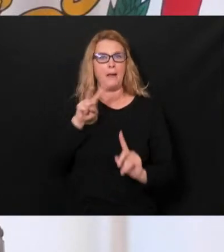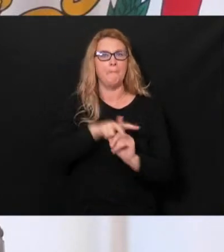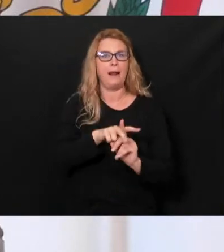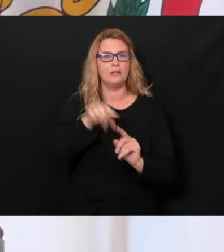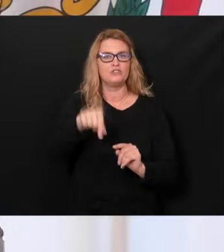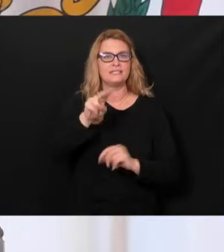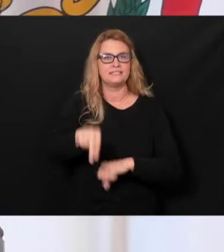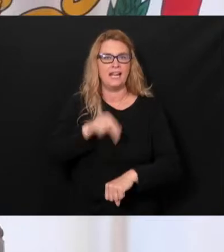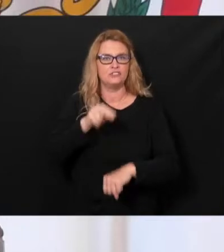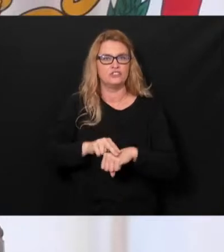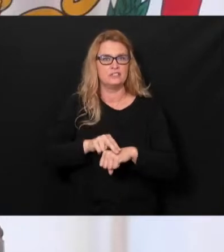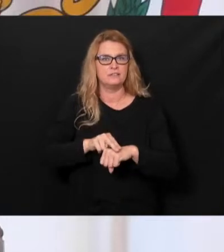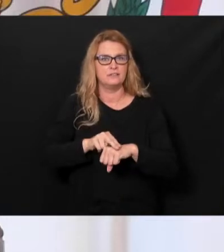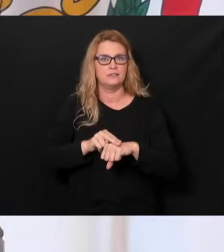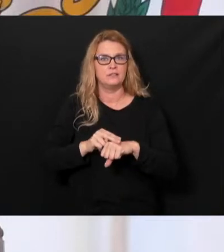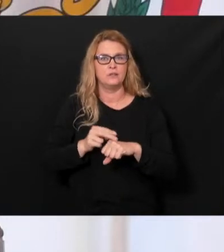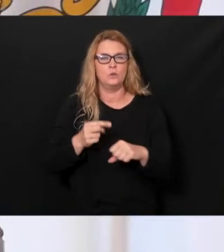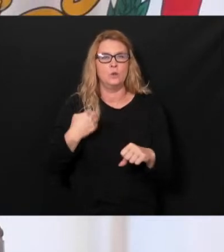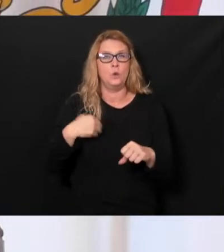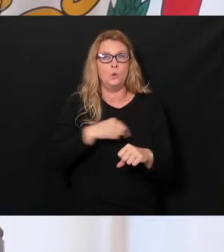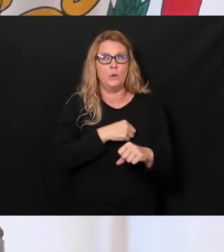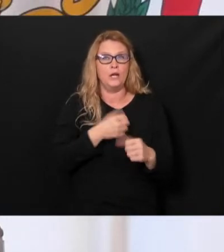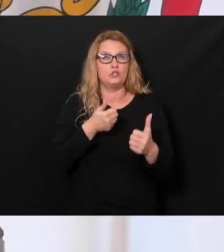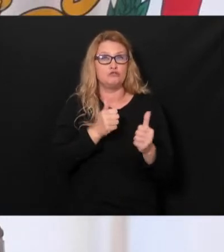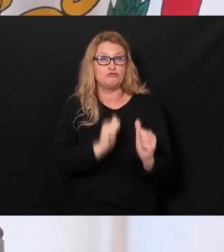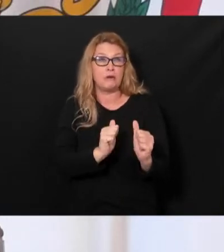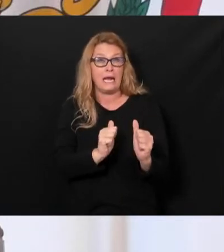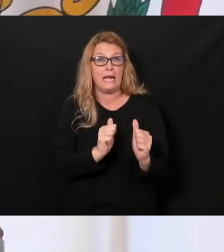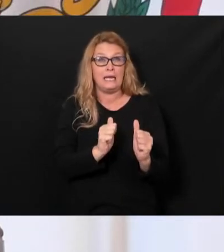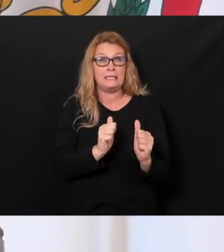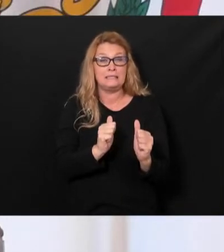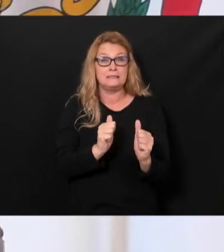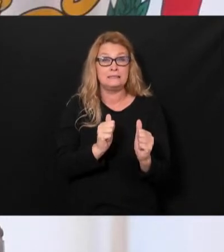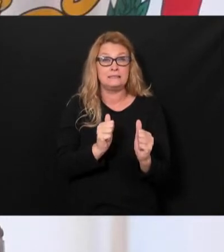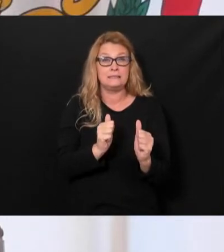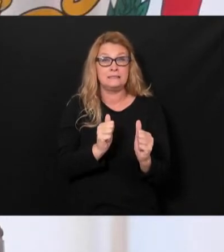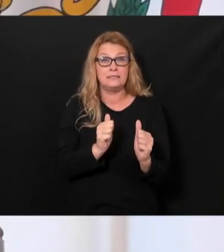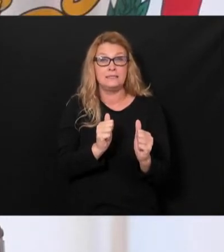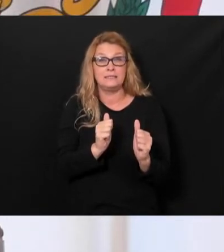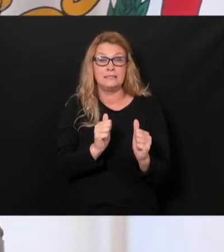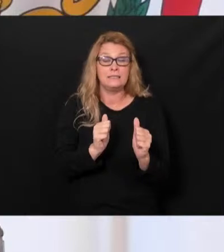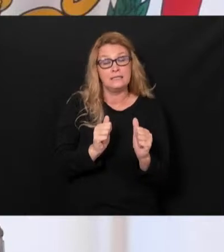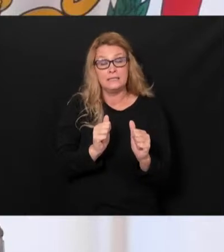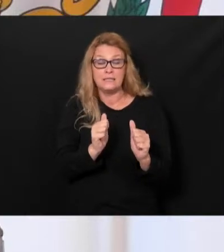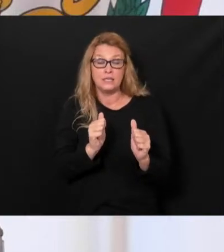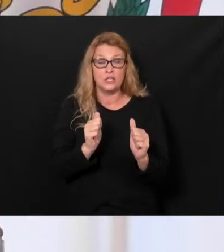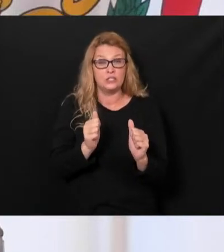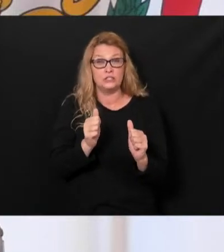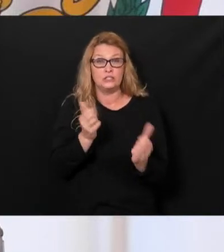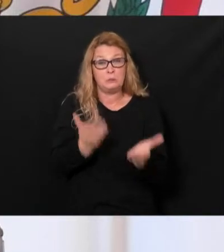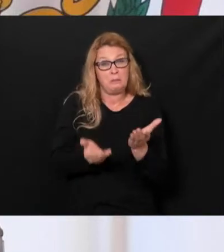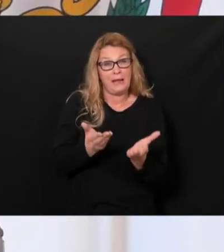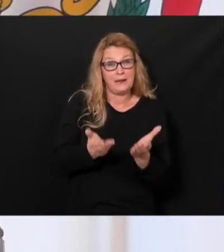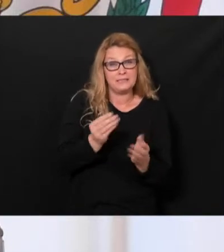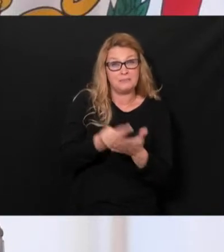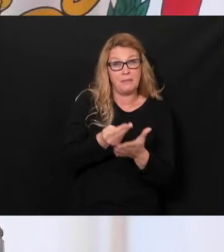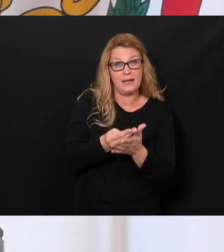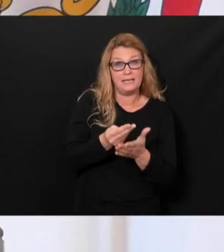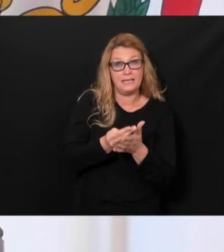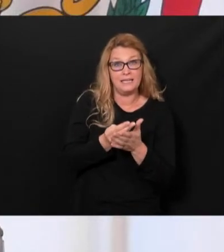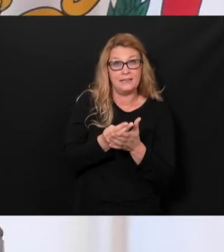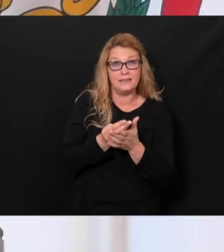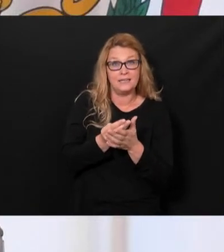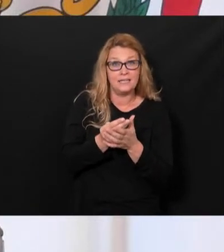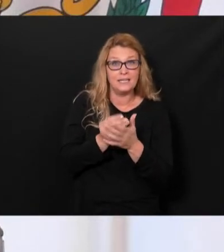tried to underspend and undersize what was really needed to get us over the top of